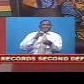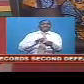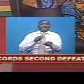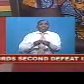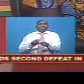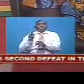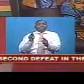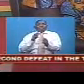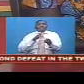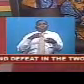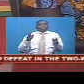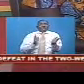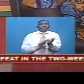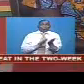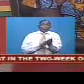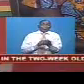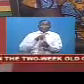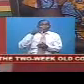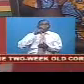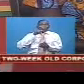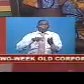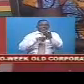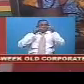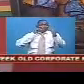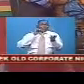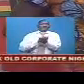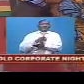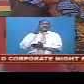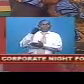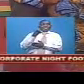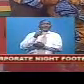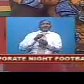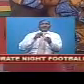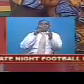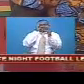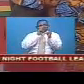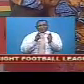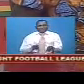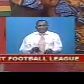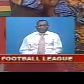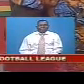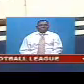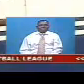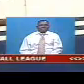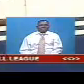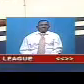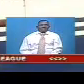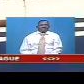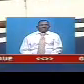college's congregation, and the guest of honor was the wife of the Vice President, Mrs. Matilda Amissah-Arthur.